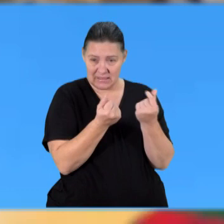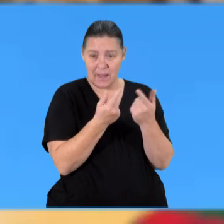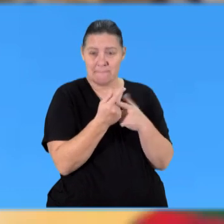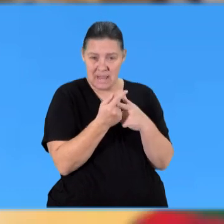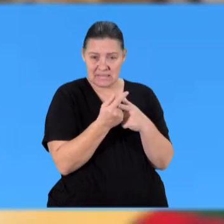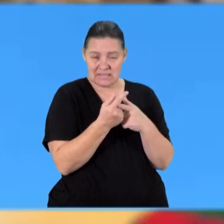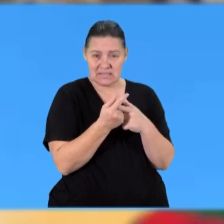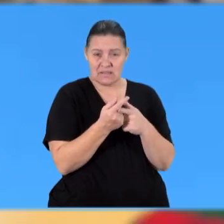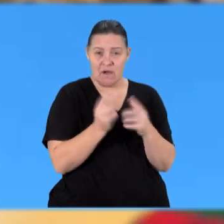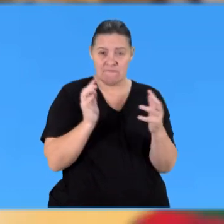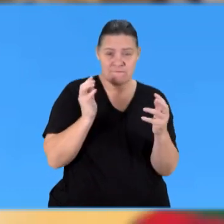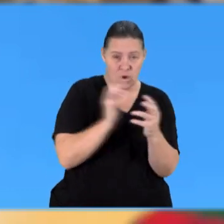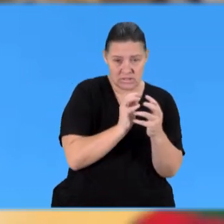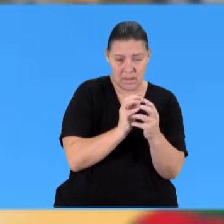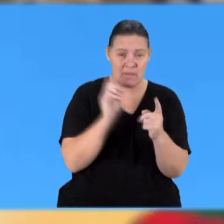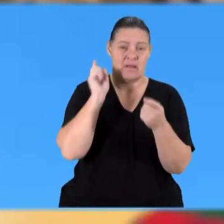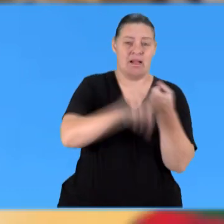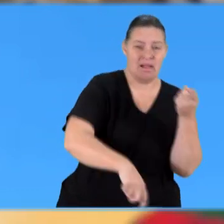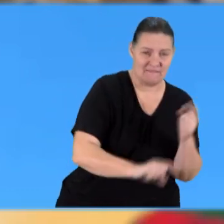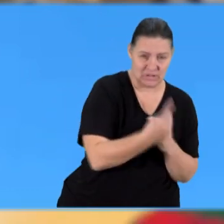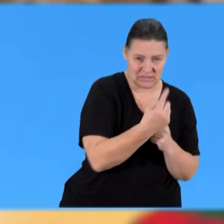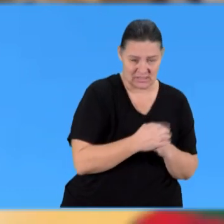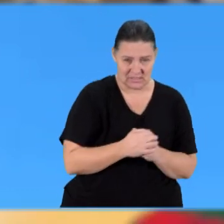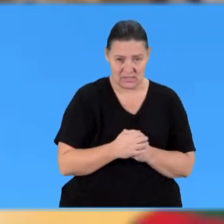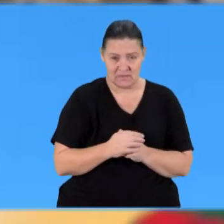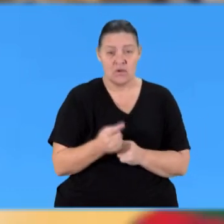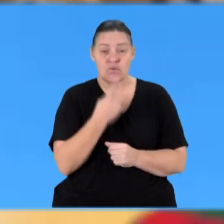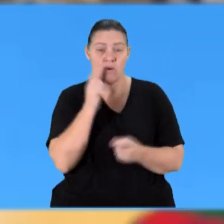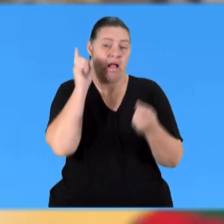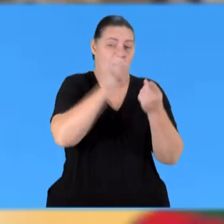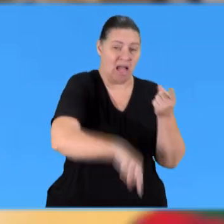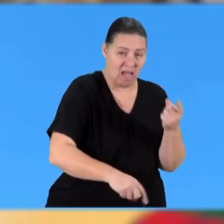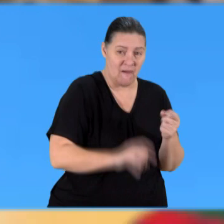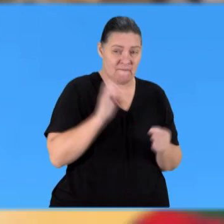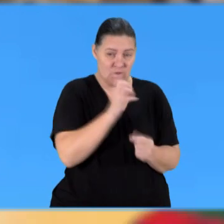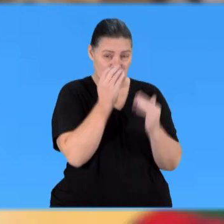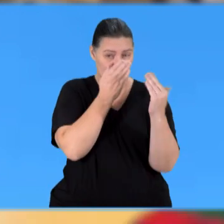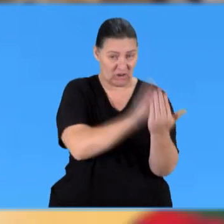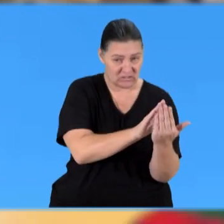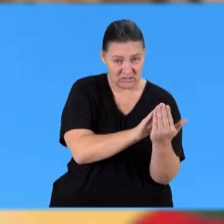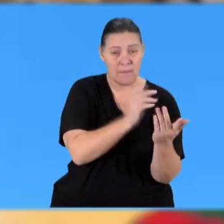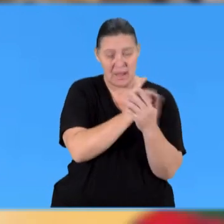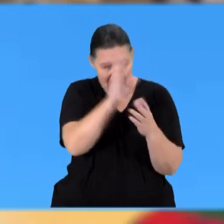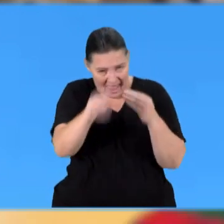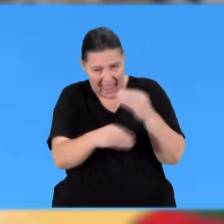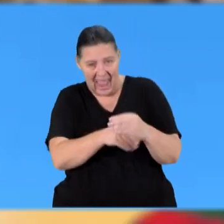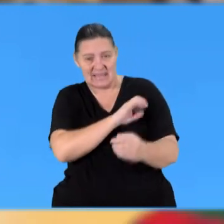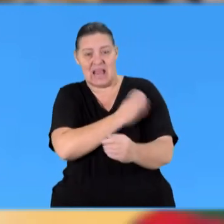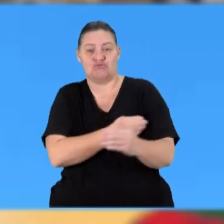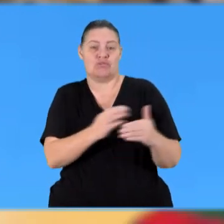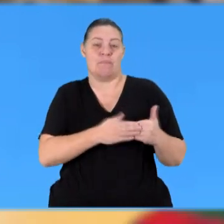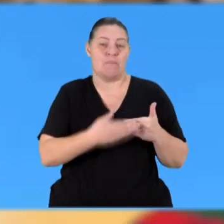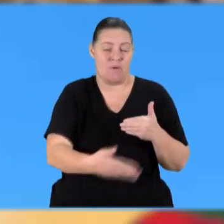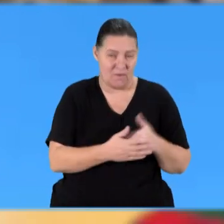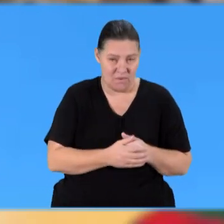melt, the forces of attraction, they need to be overcome. So for you to overcome the forces of attraction, you must add